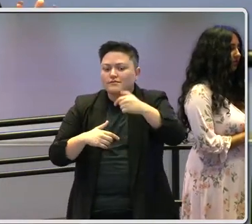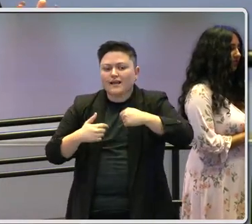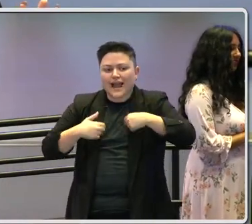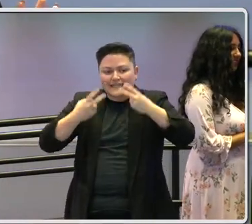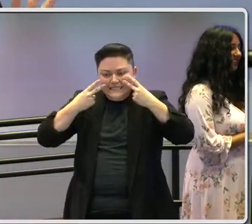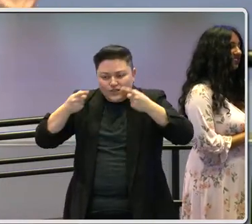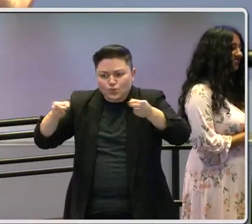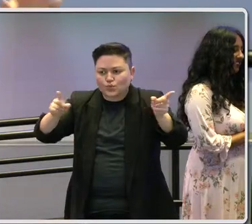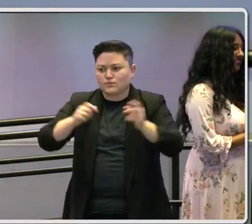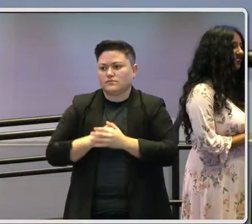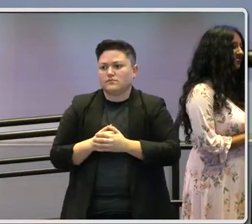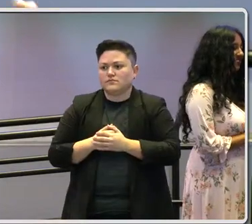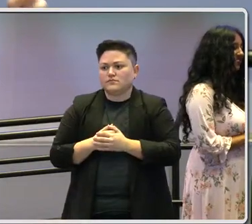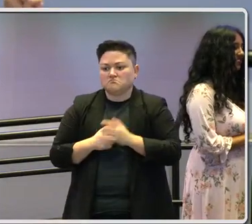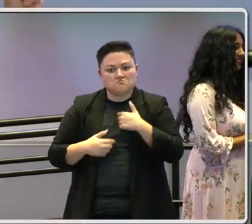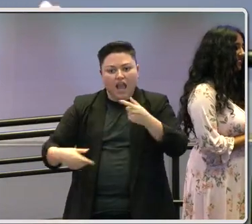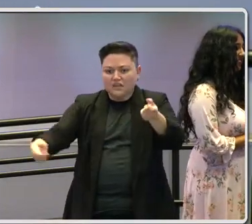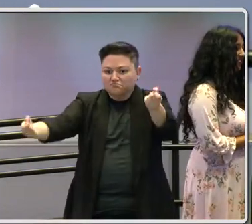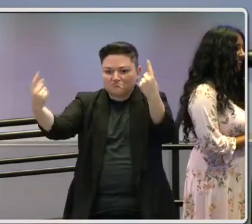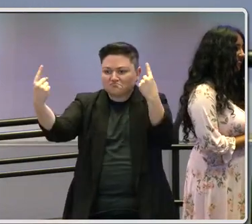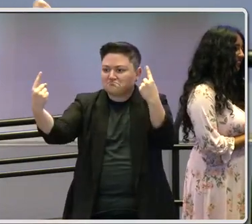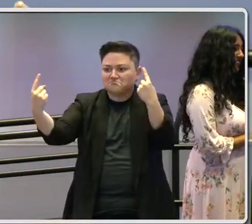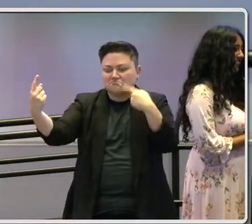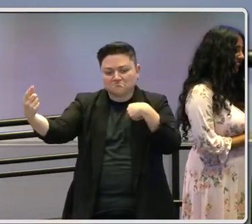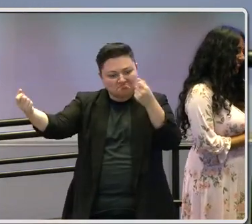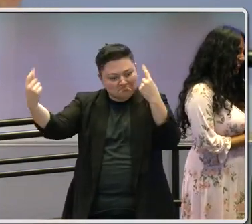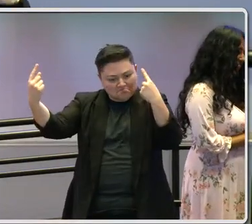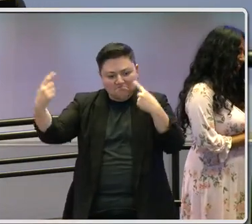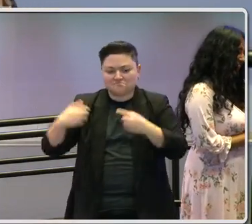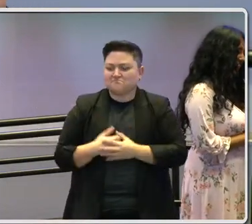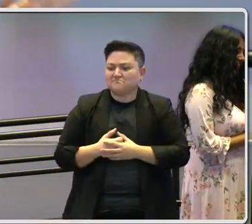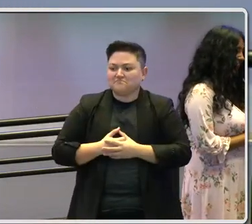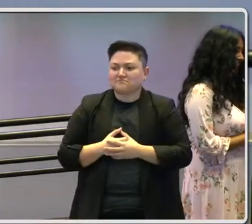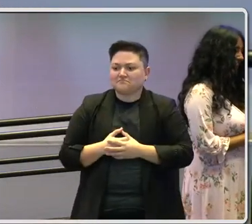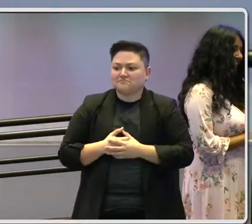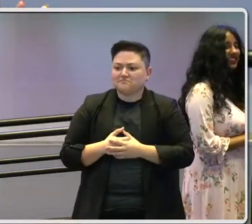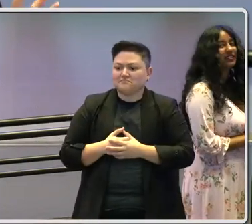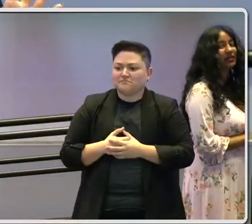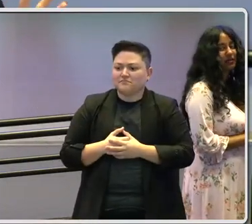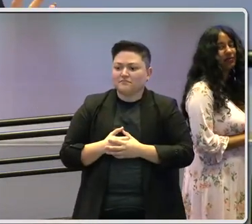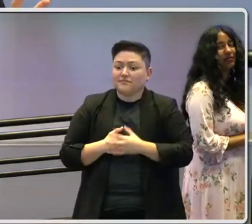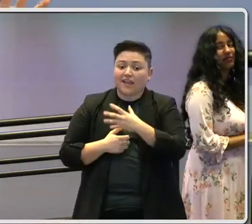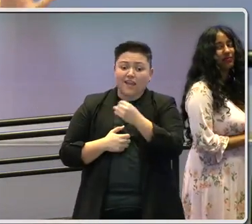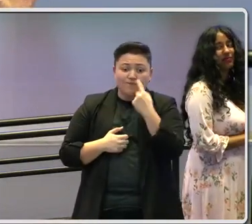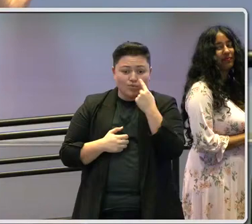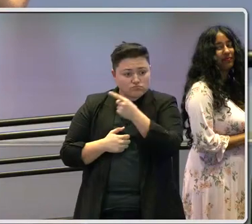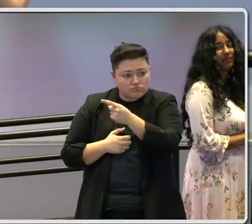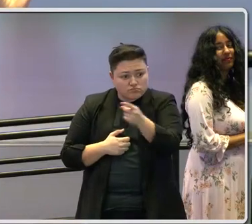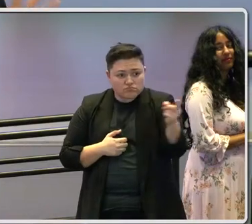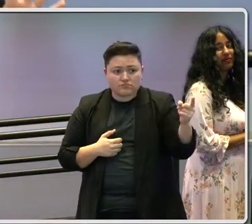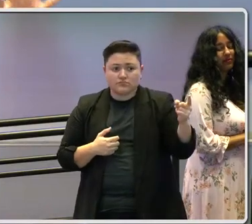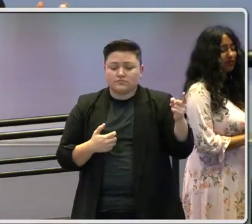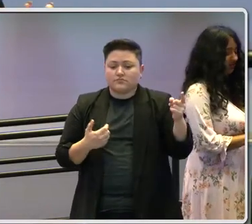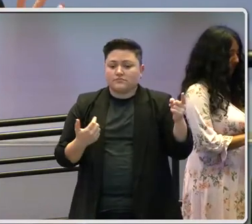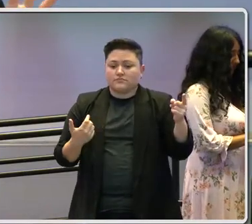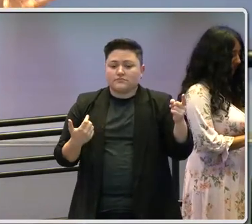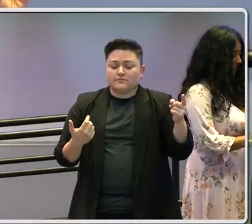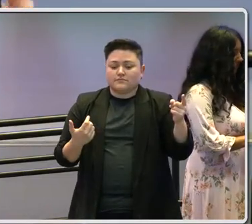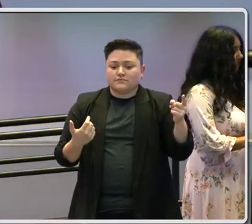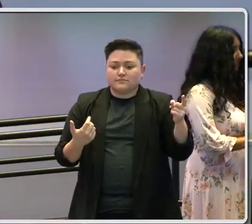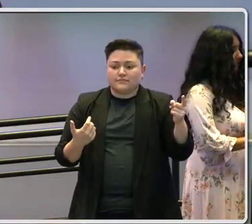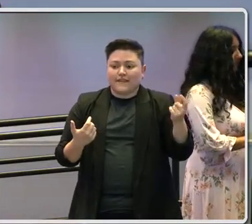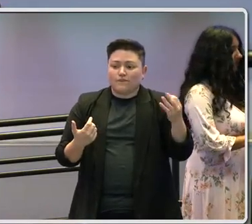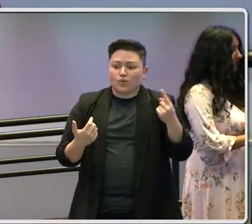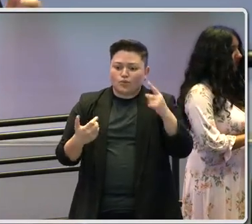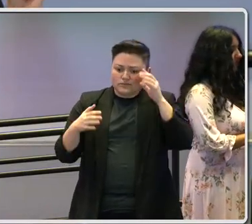you and I get it because I'm here too. And for all of you who make the commitment